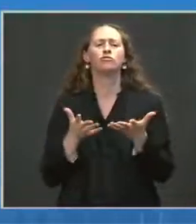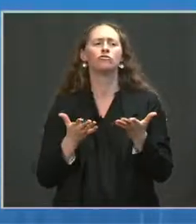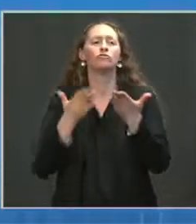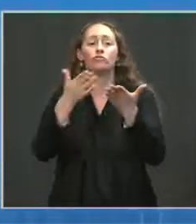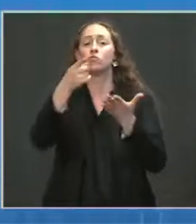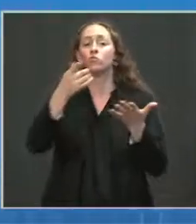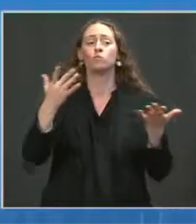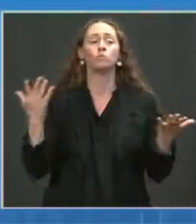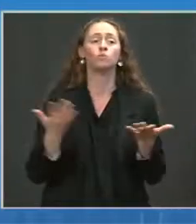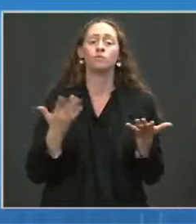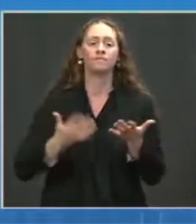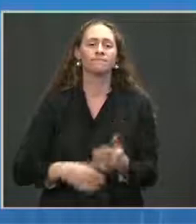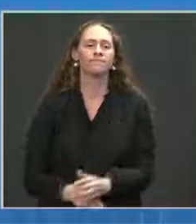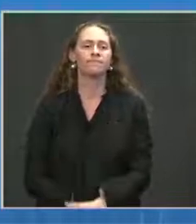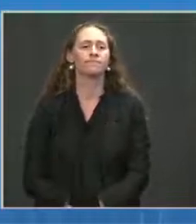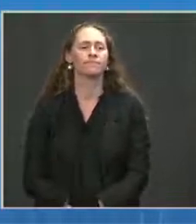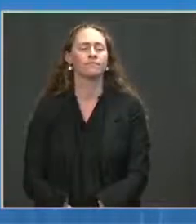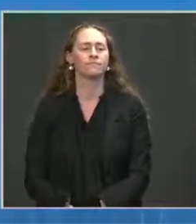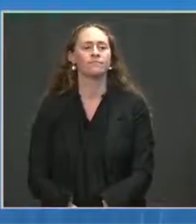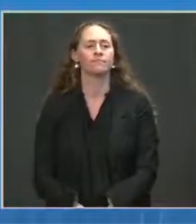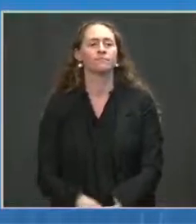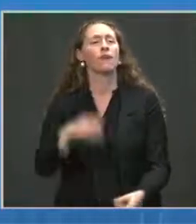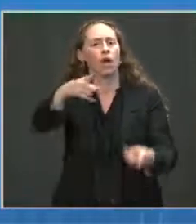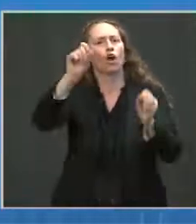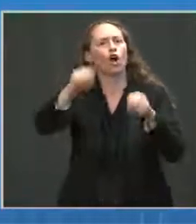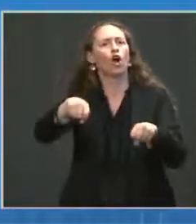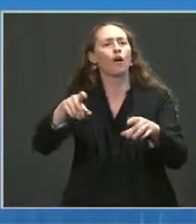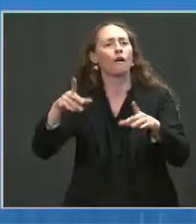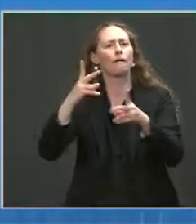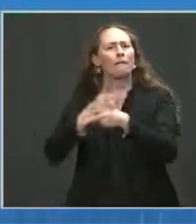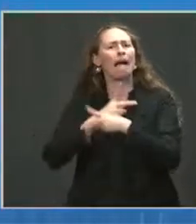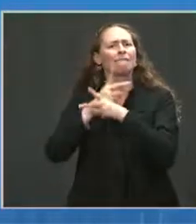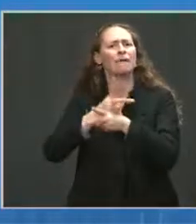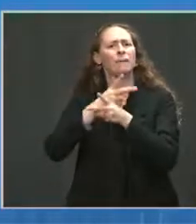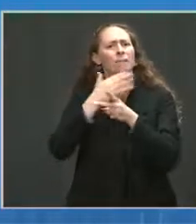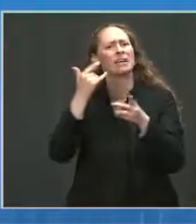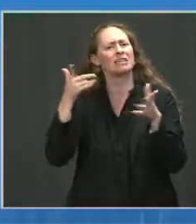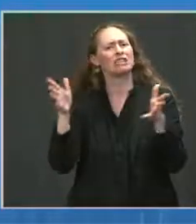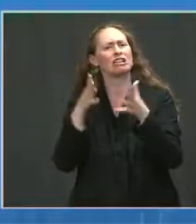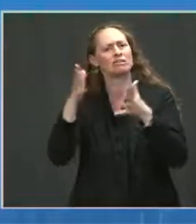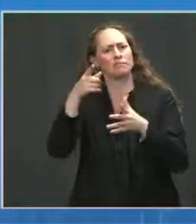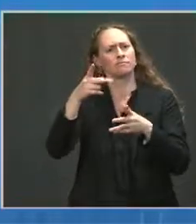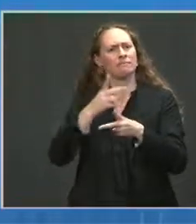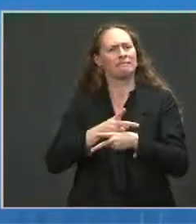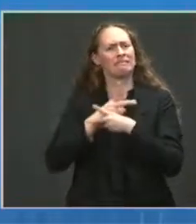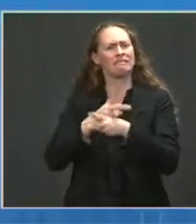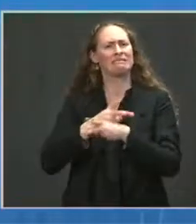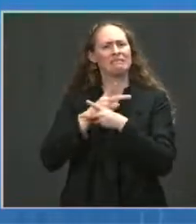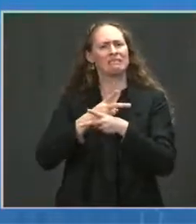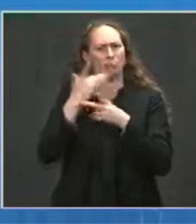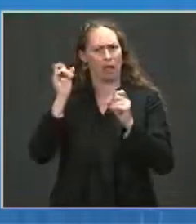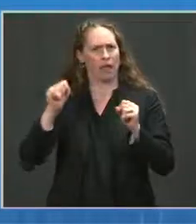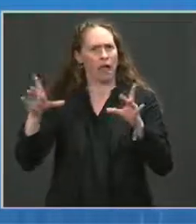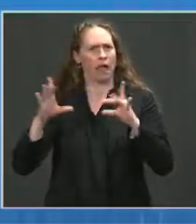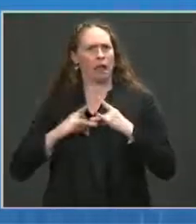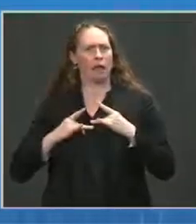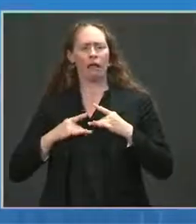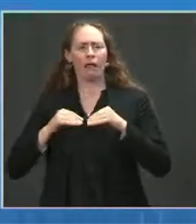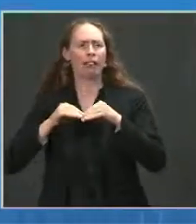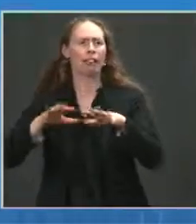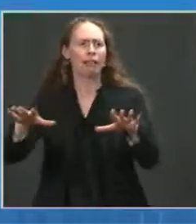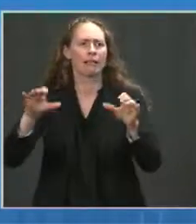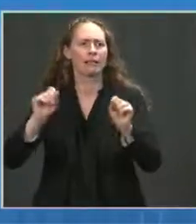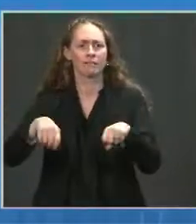could potentially transmit. And for that reason, we are suggesting both vaccinated and unvaccinated in areas of high disease